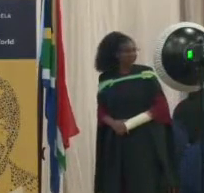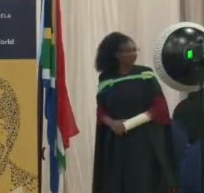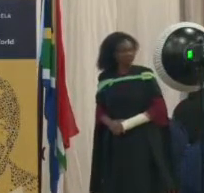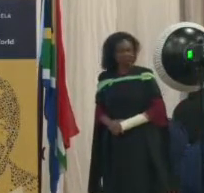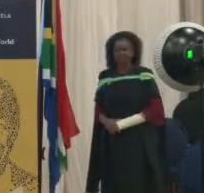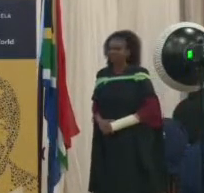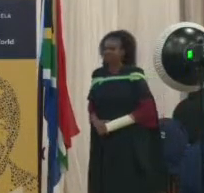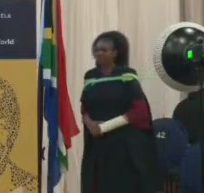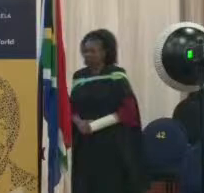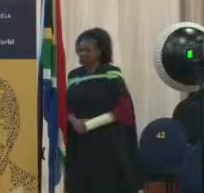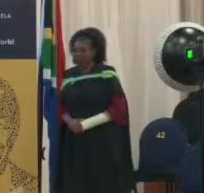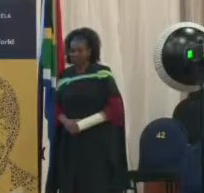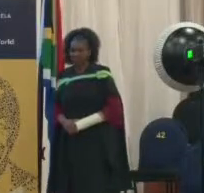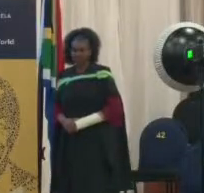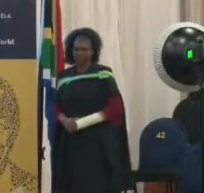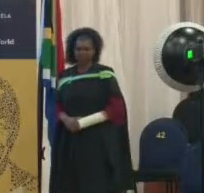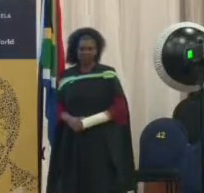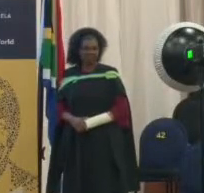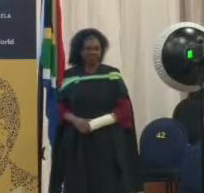Guguletu Huam.